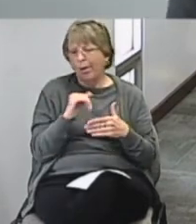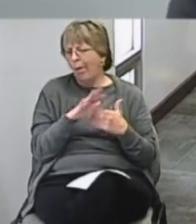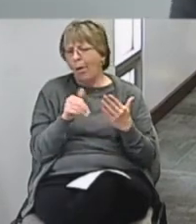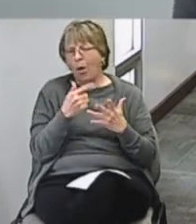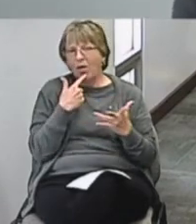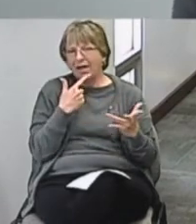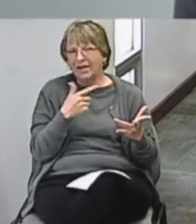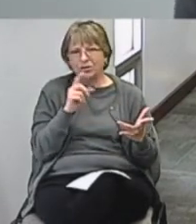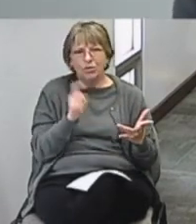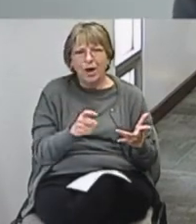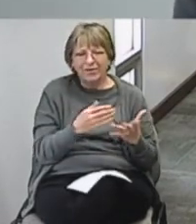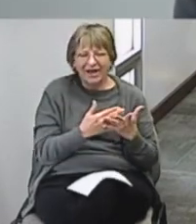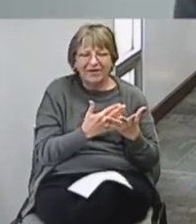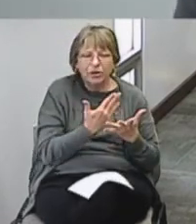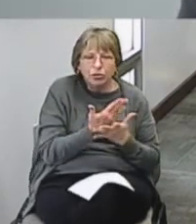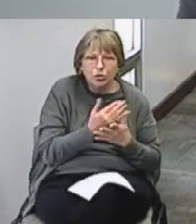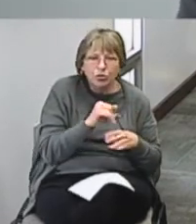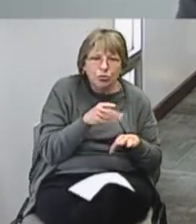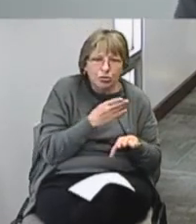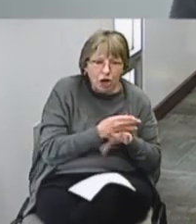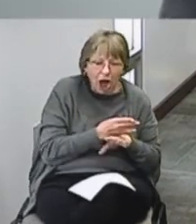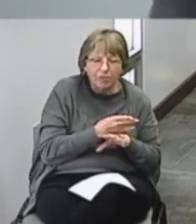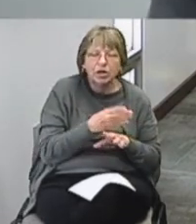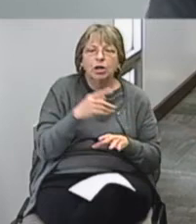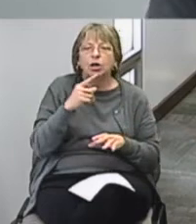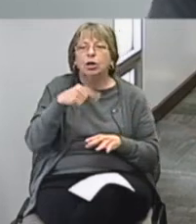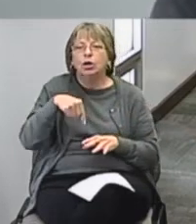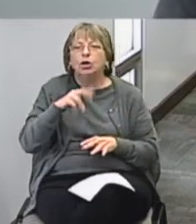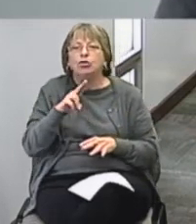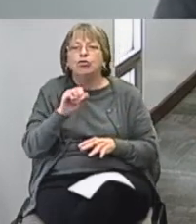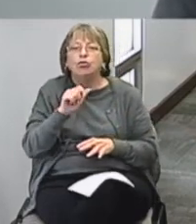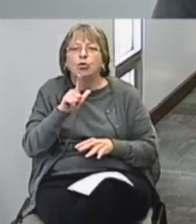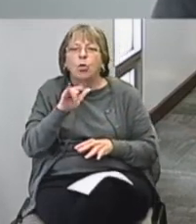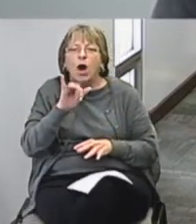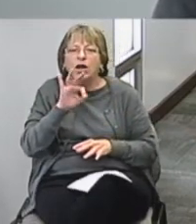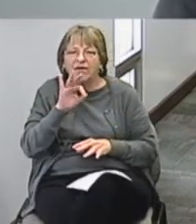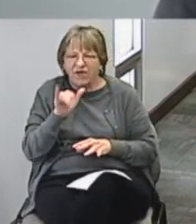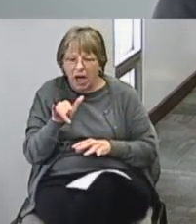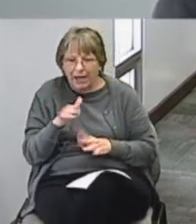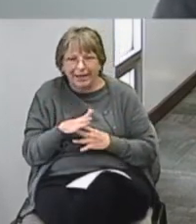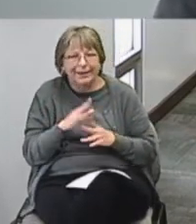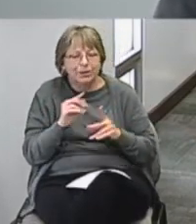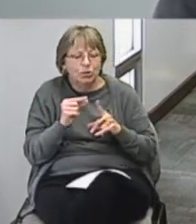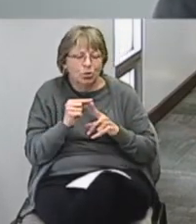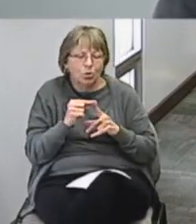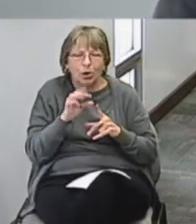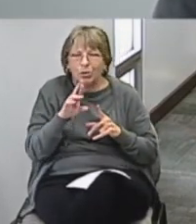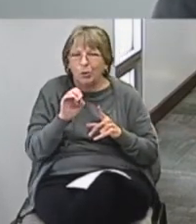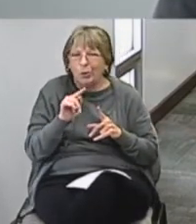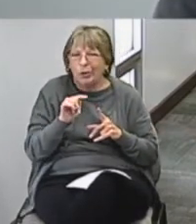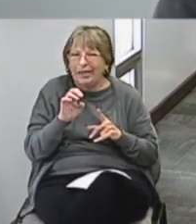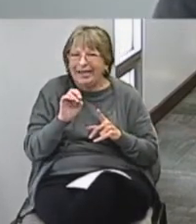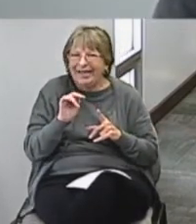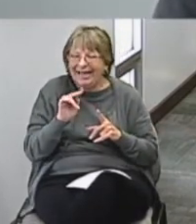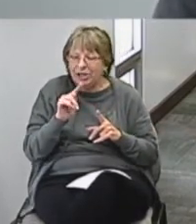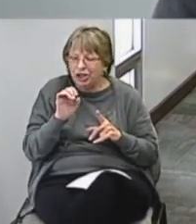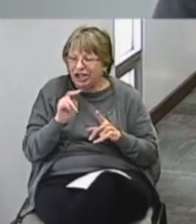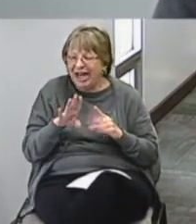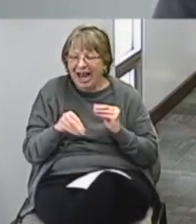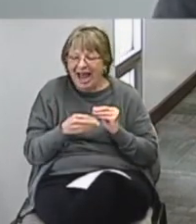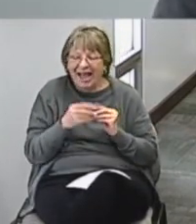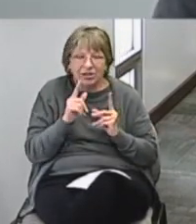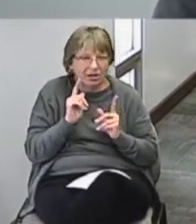you've got to have new jobs created to qualify. And so, you know, the word retention adds something there, but it